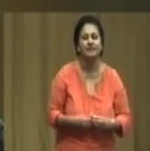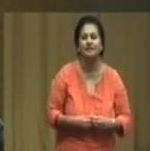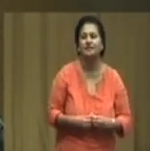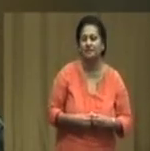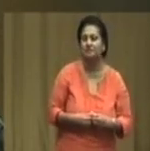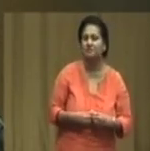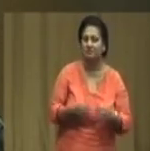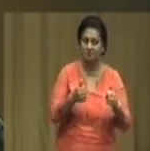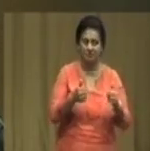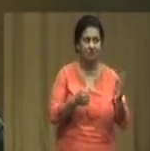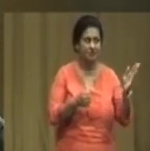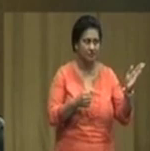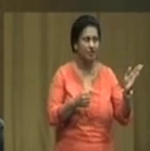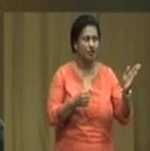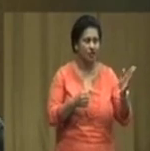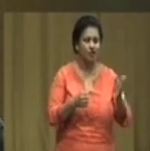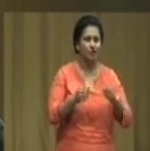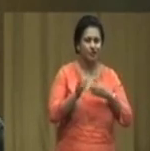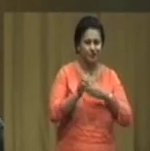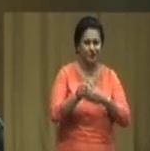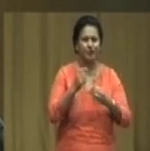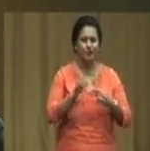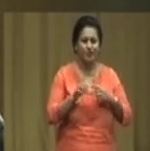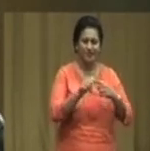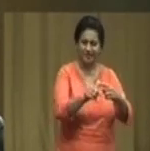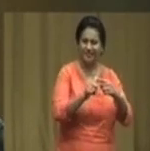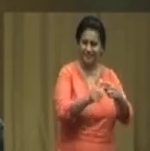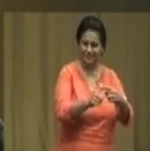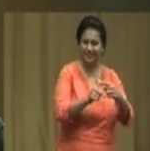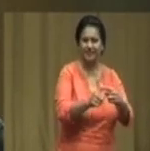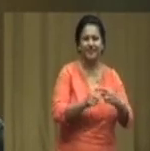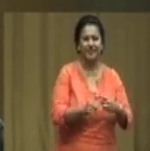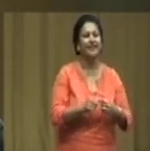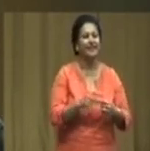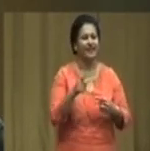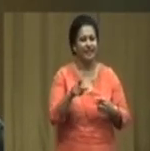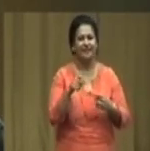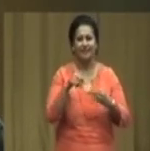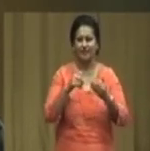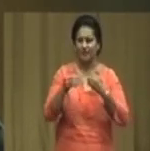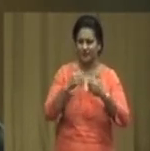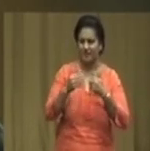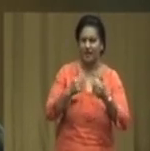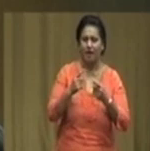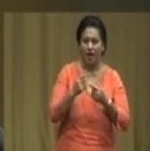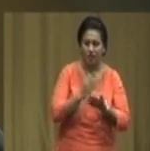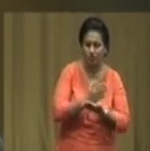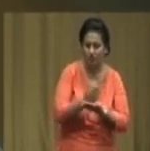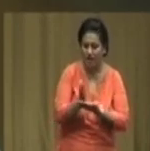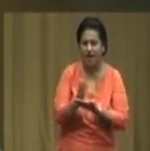you are going to propel us to respond to our core mission in the Academy, and that's about sharing knowledge